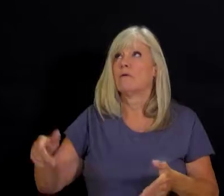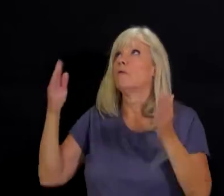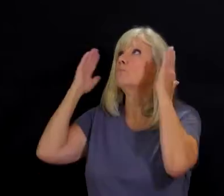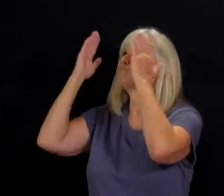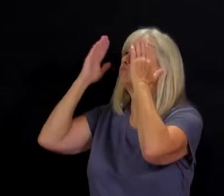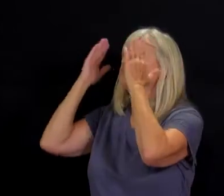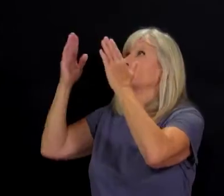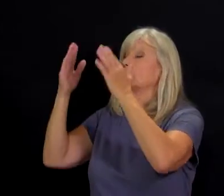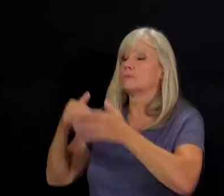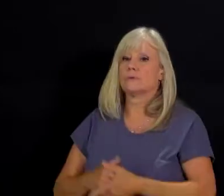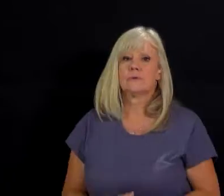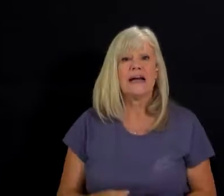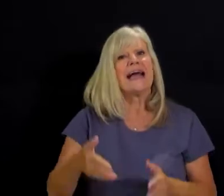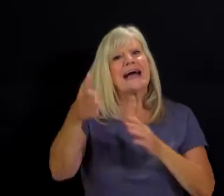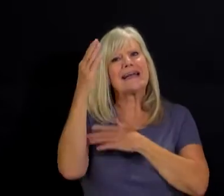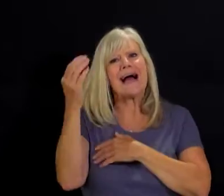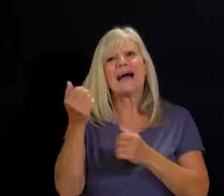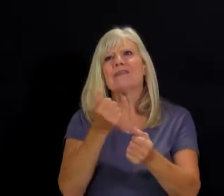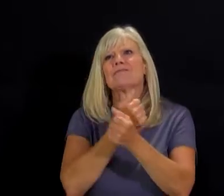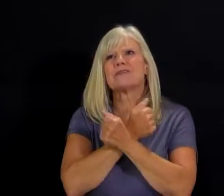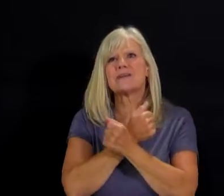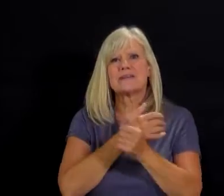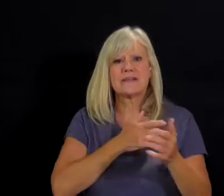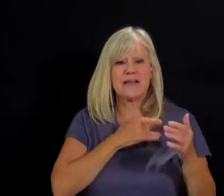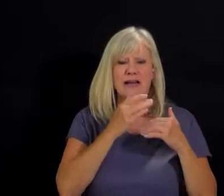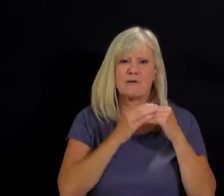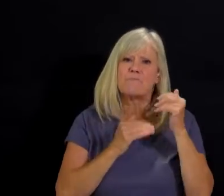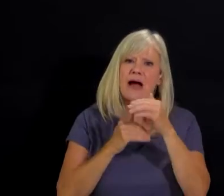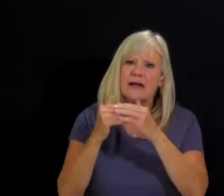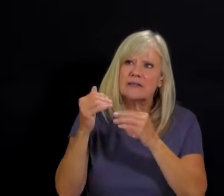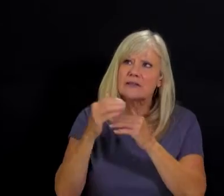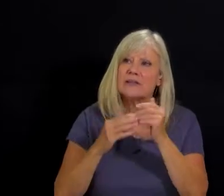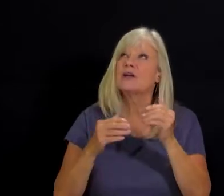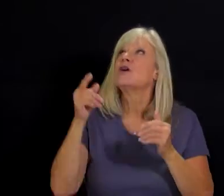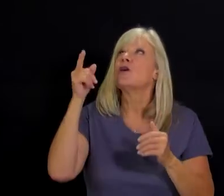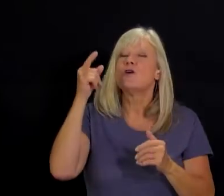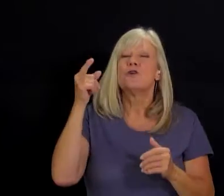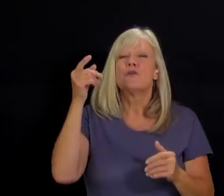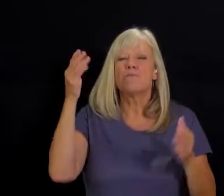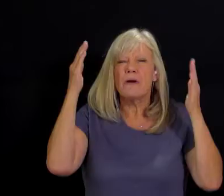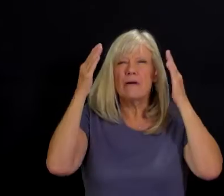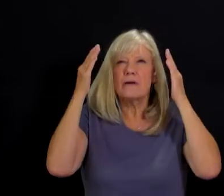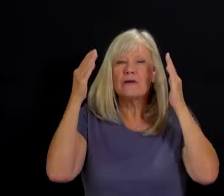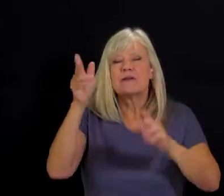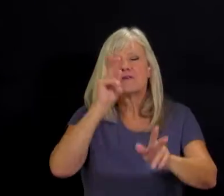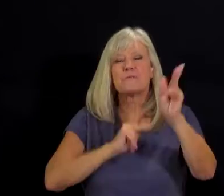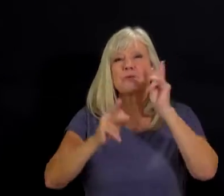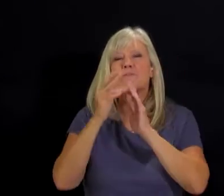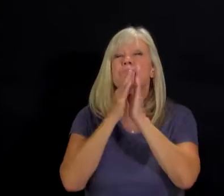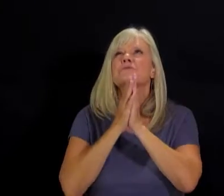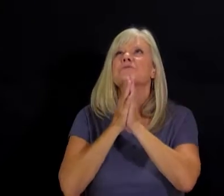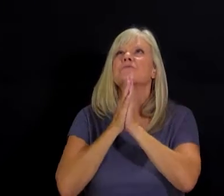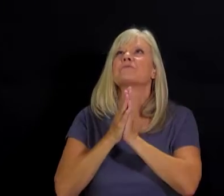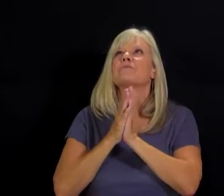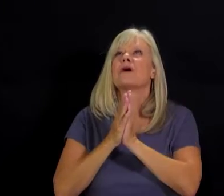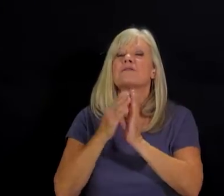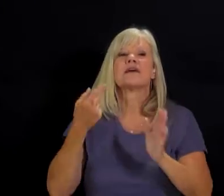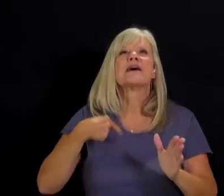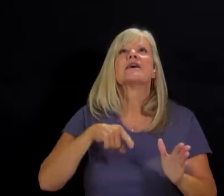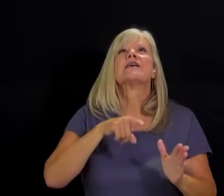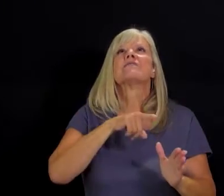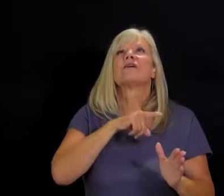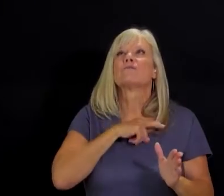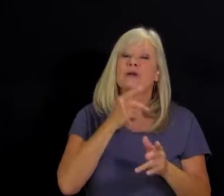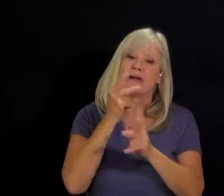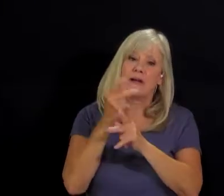God of justice and compassion, you hear the cries of all people in need. Hear our prayers that we might selflessly